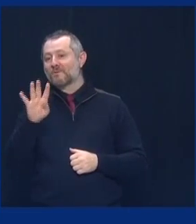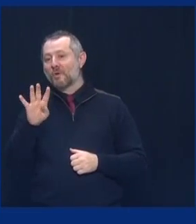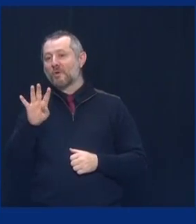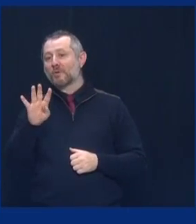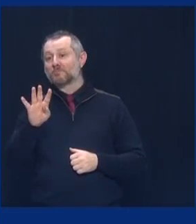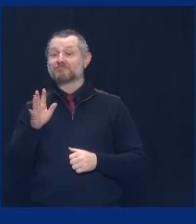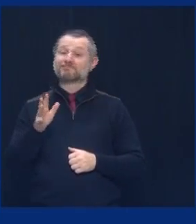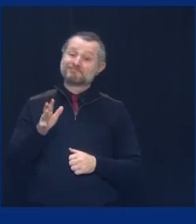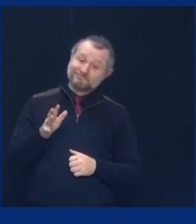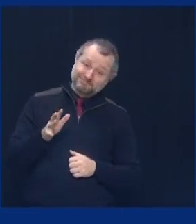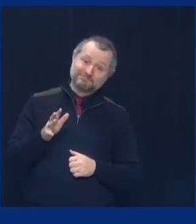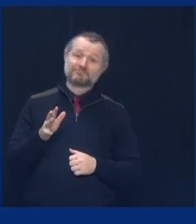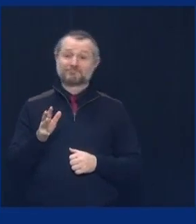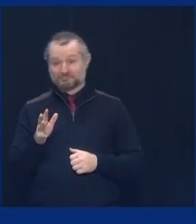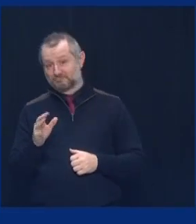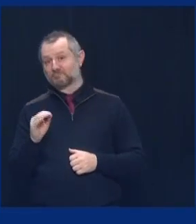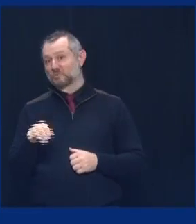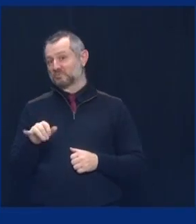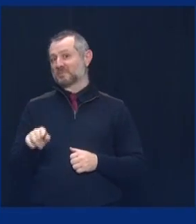1.04 is that cluster of